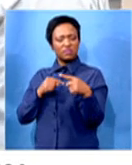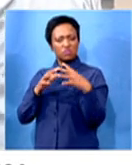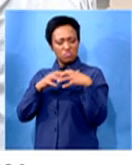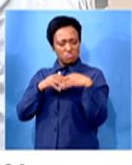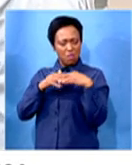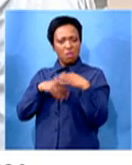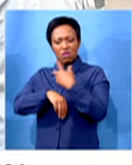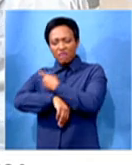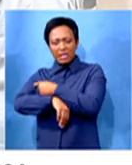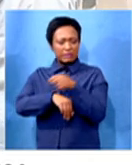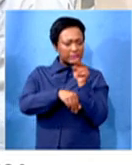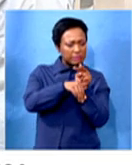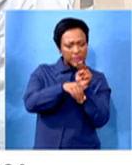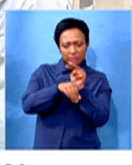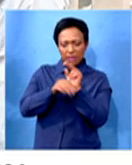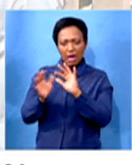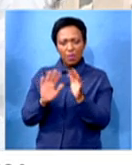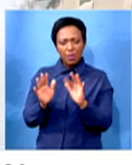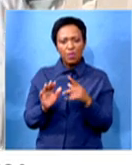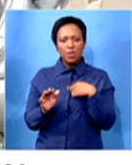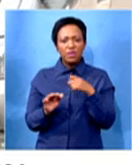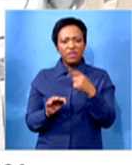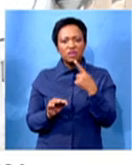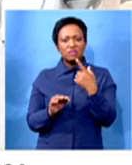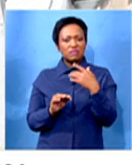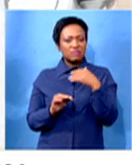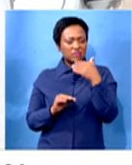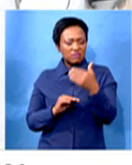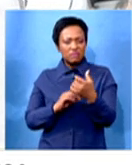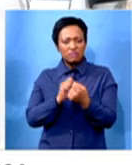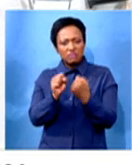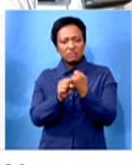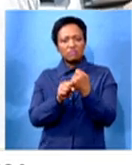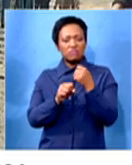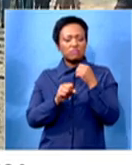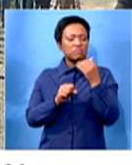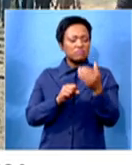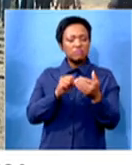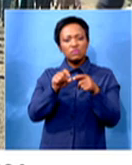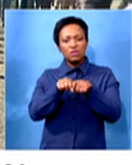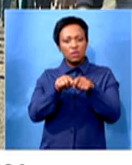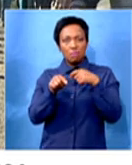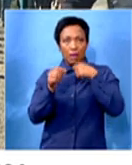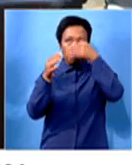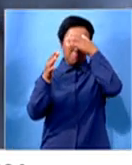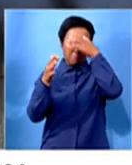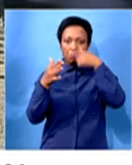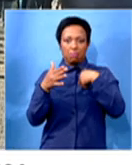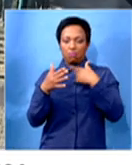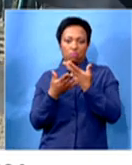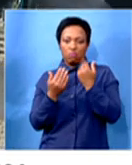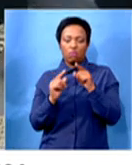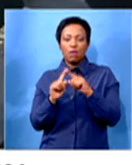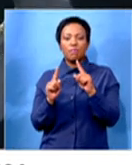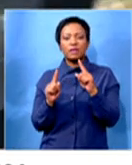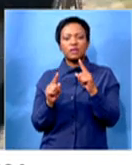and monitoring and, you know, going first in animals and, you know, obviously I'm not the expert in this, but one can assume